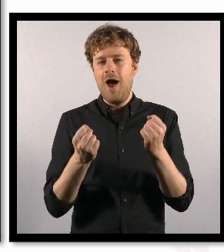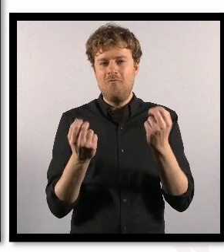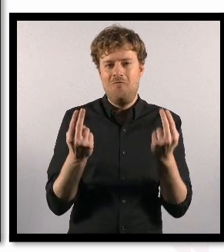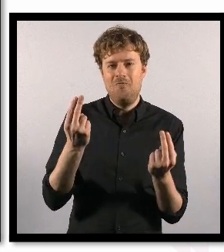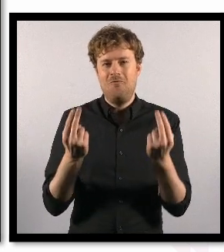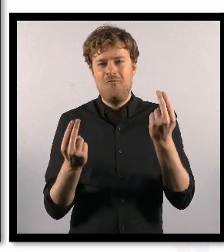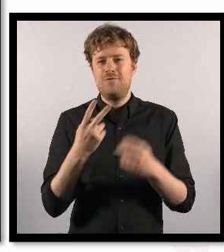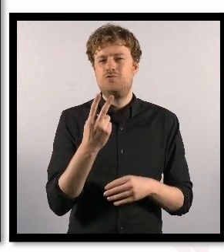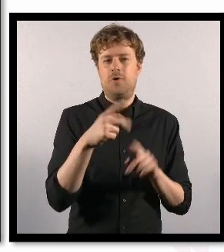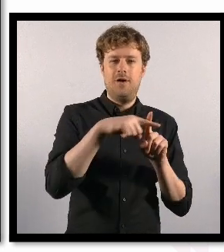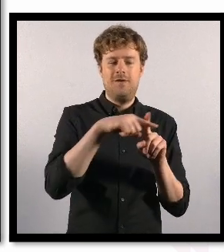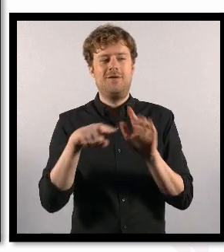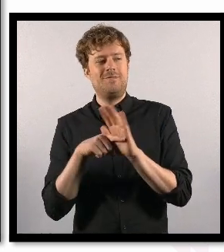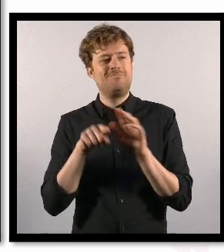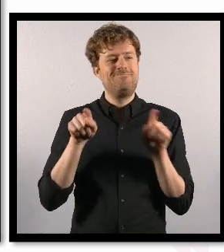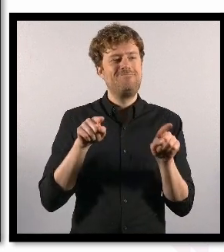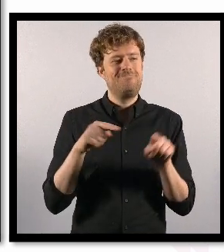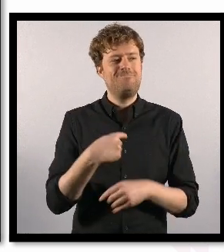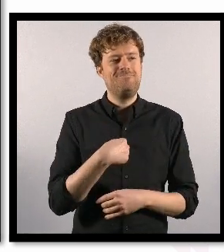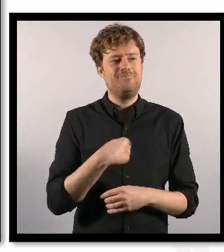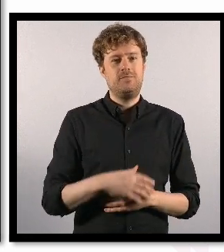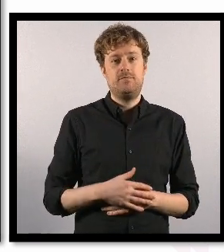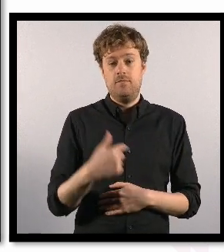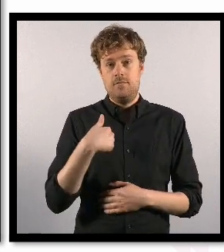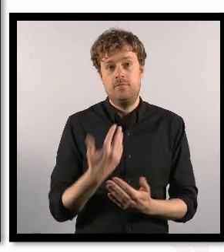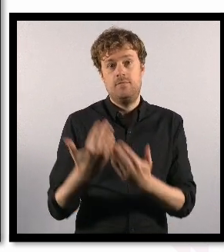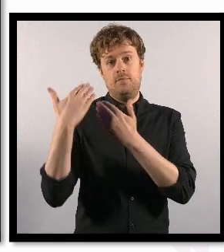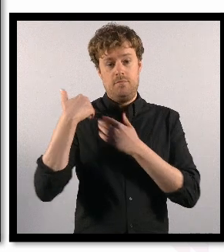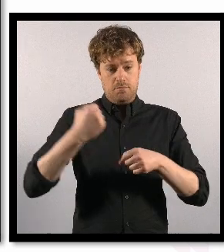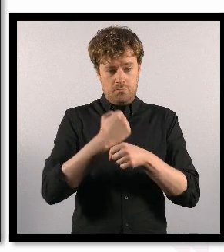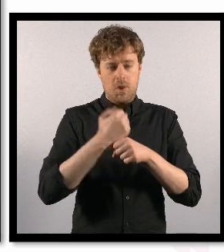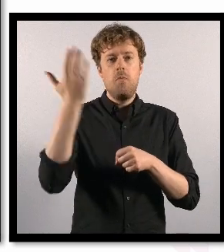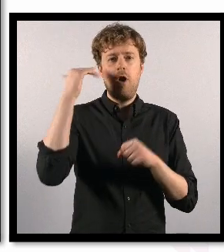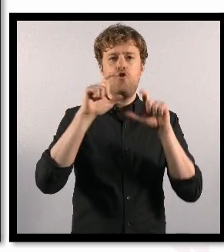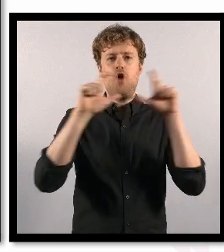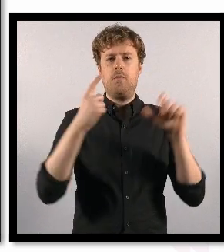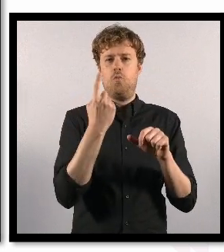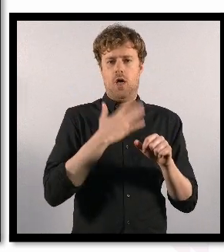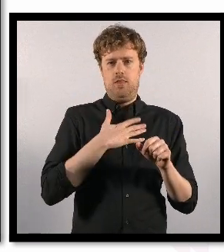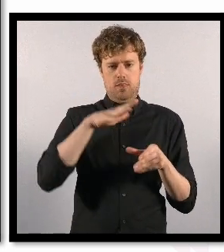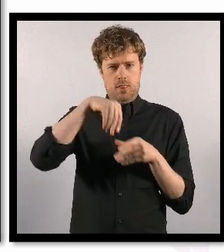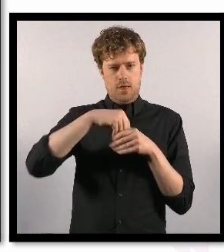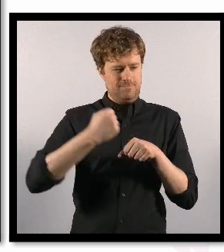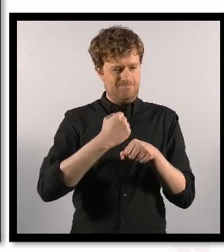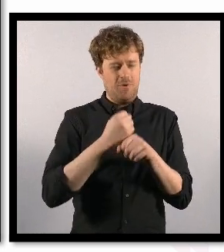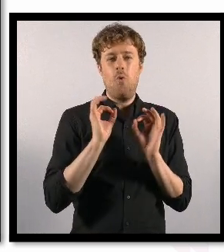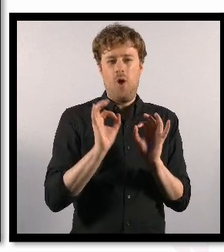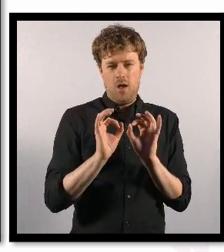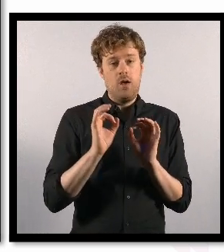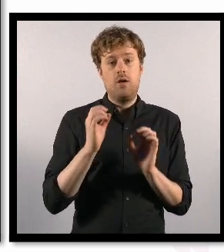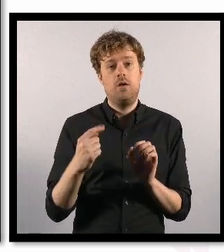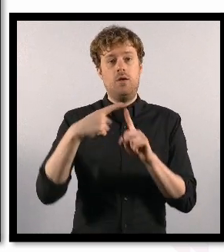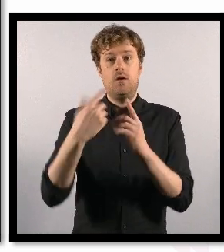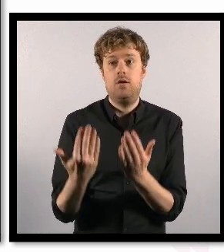everyone else. And at times, those things really did feel like they were competing with each other. So I'm going to give you an example.